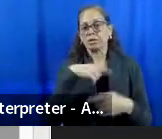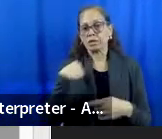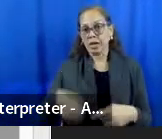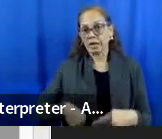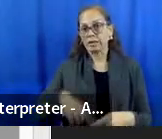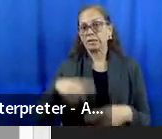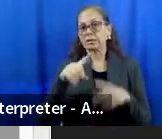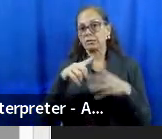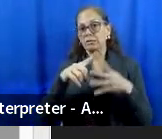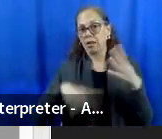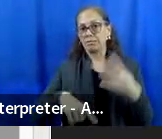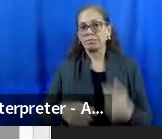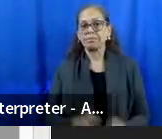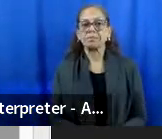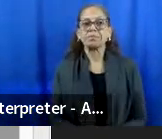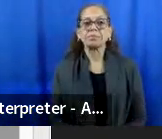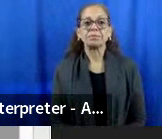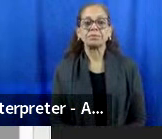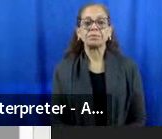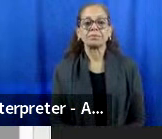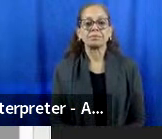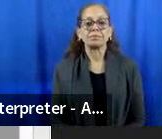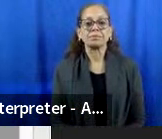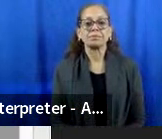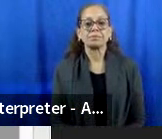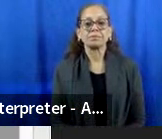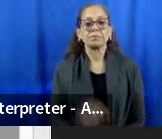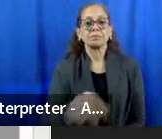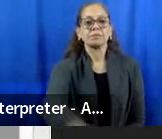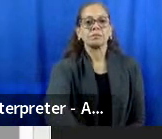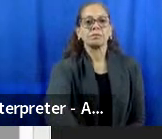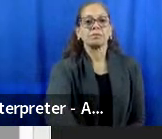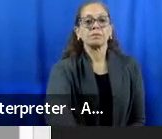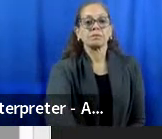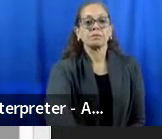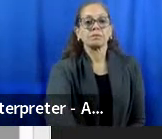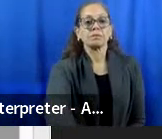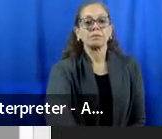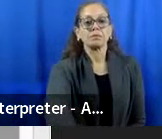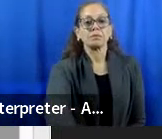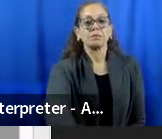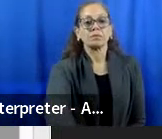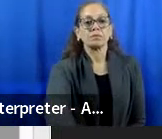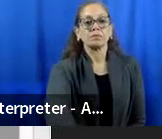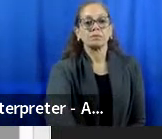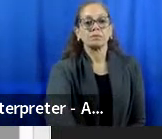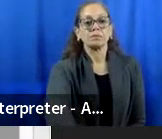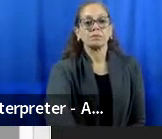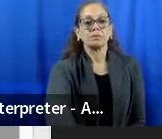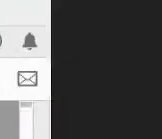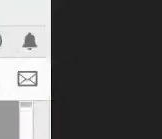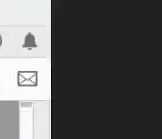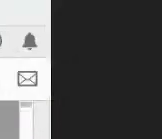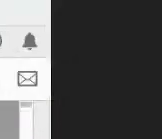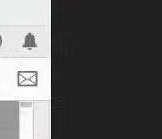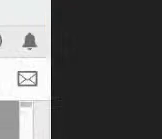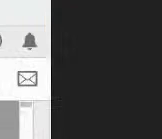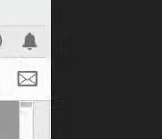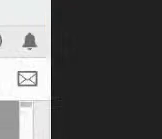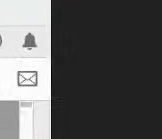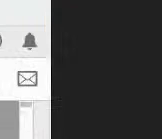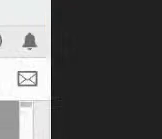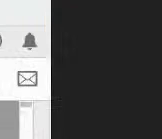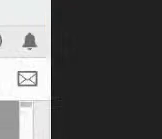español. Ahí van a encontrar intérpretes de habla hispana que van a interpretar de